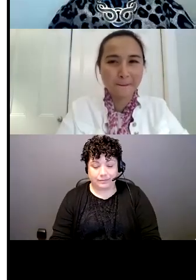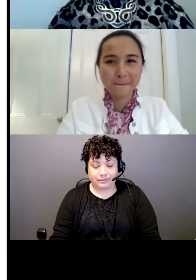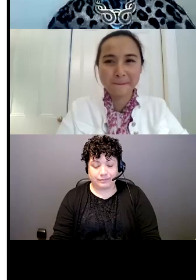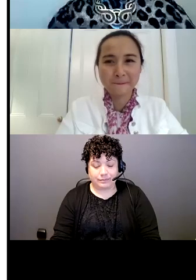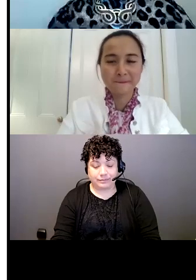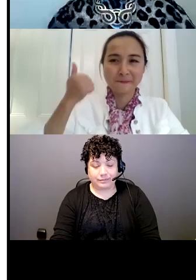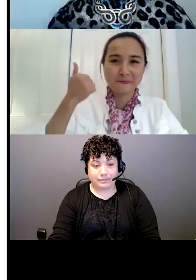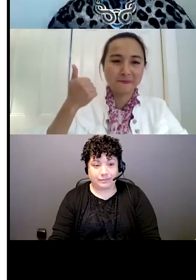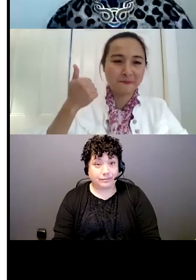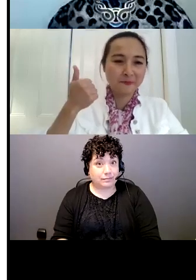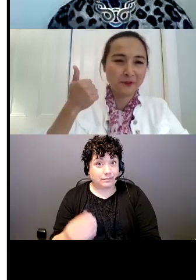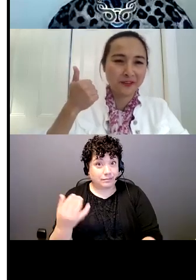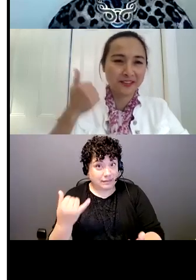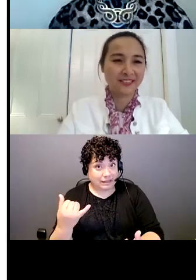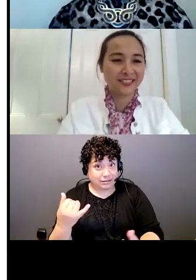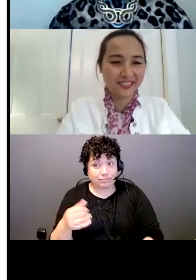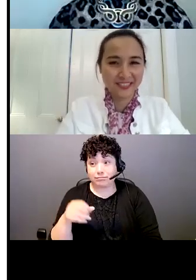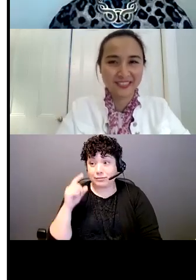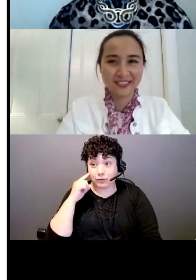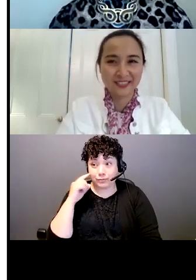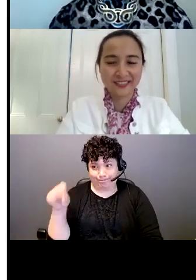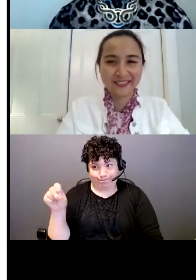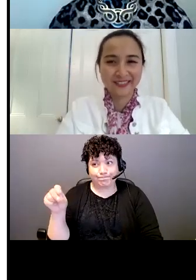Can you hear me now?